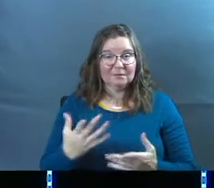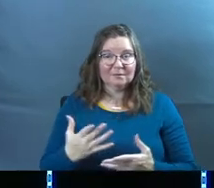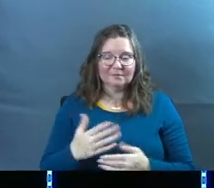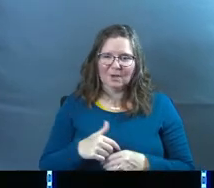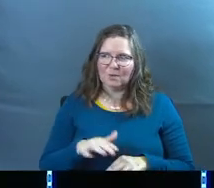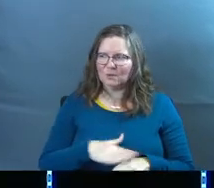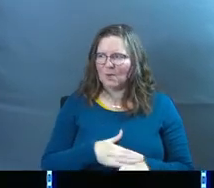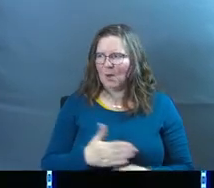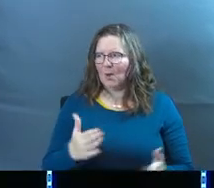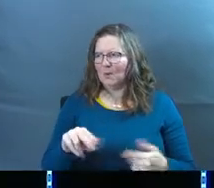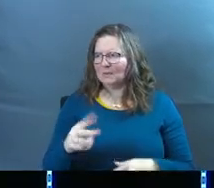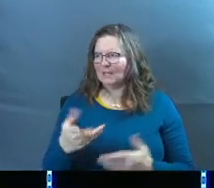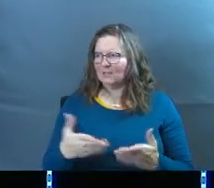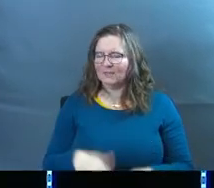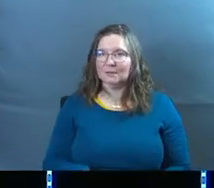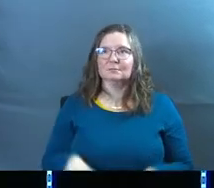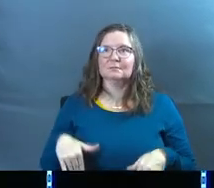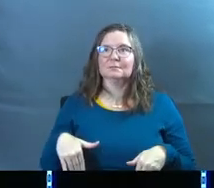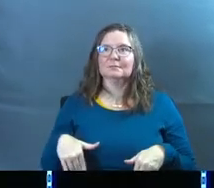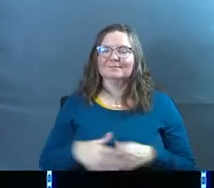Oh, you're slow, second service, man.